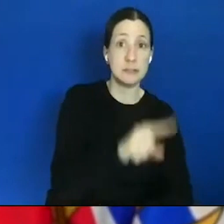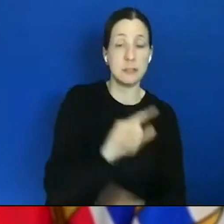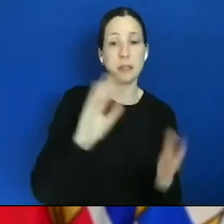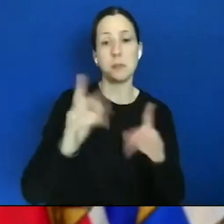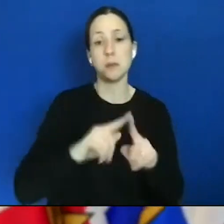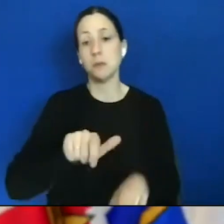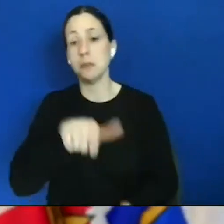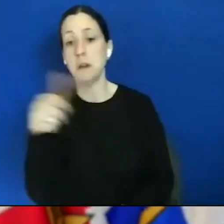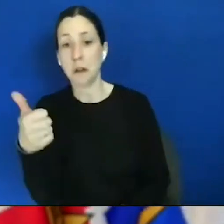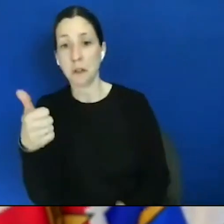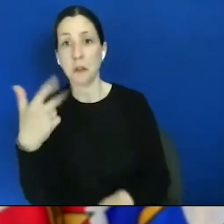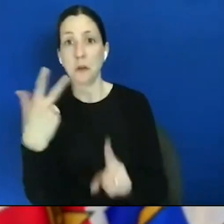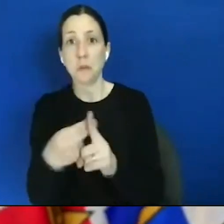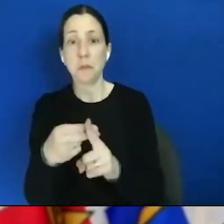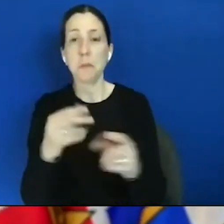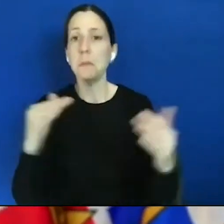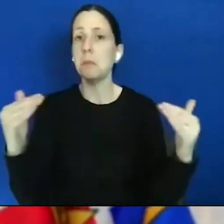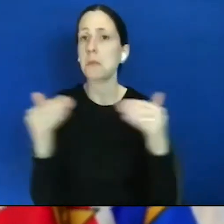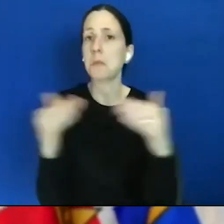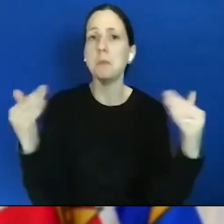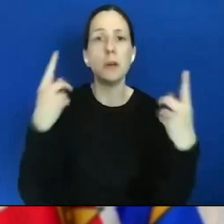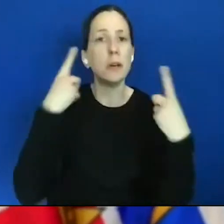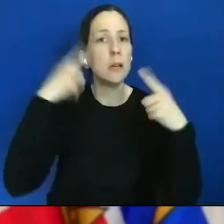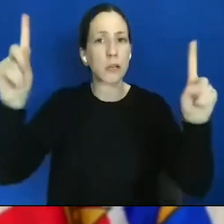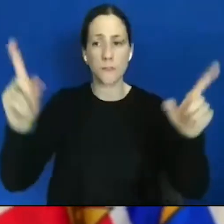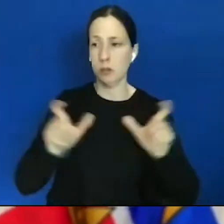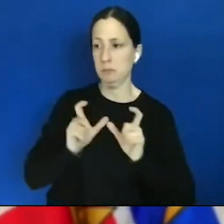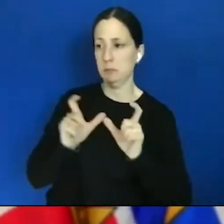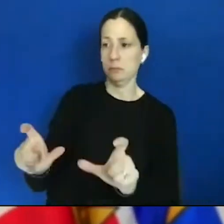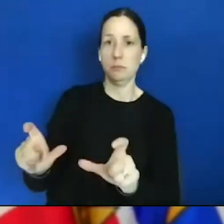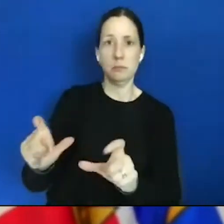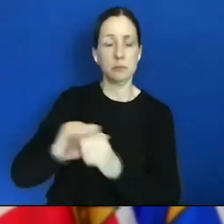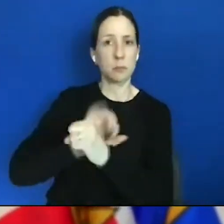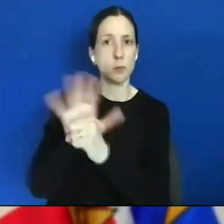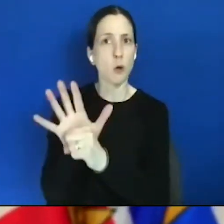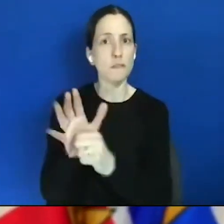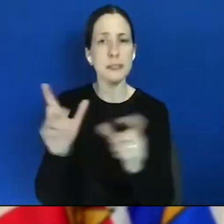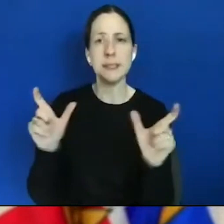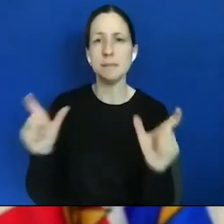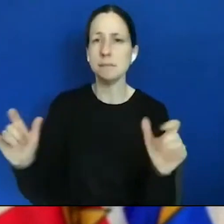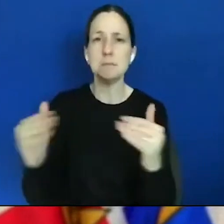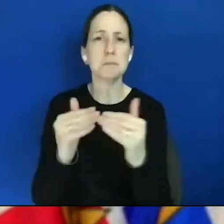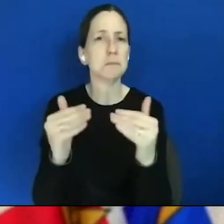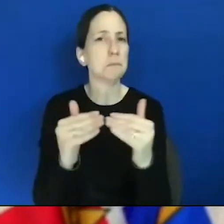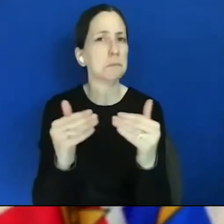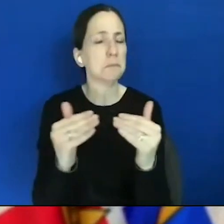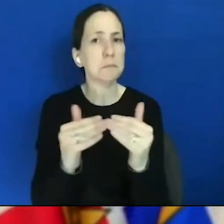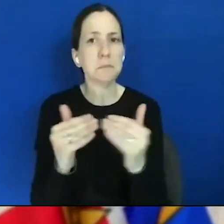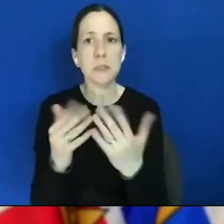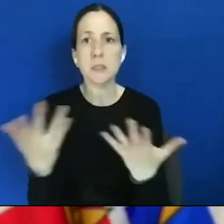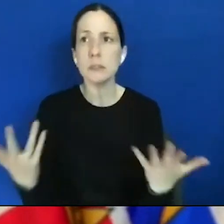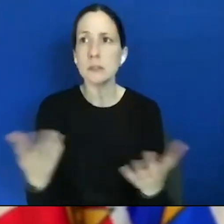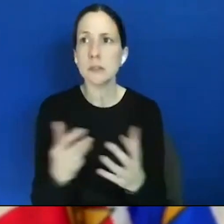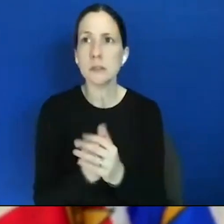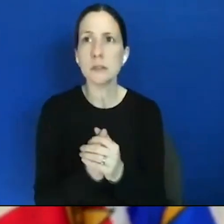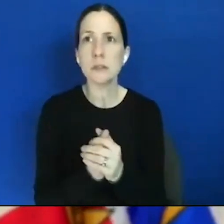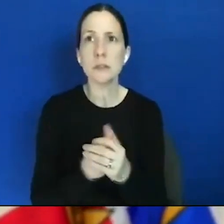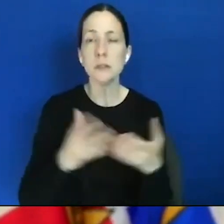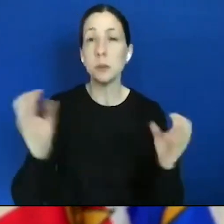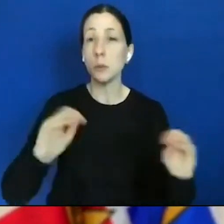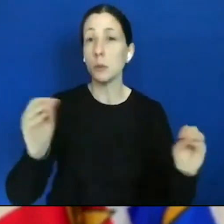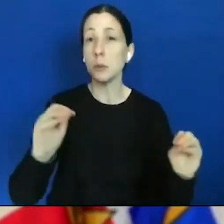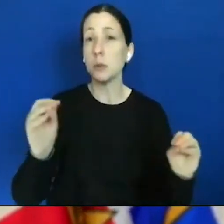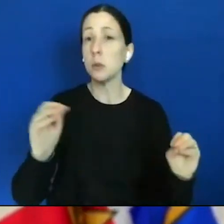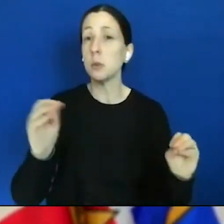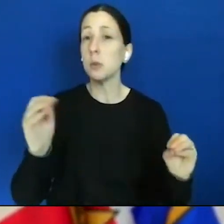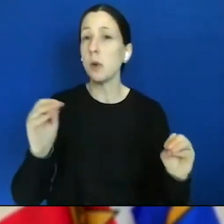with AstraZeneca as with a Pfizer vaccine. So there's no there's nothing there that would say